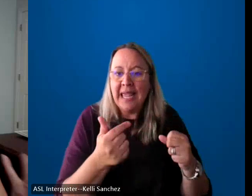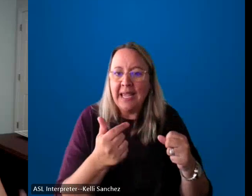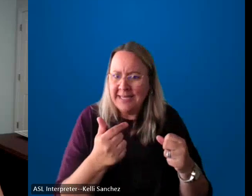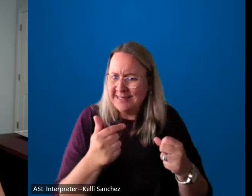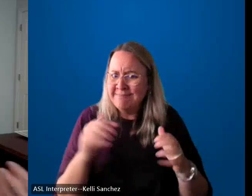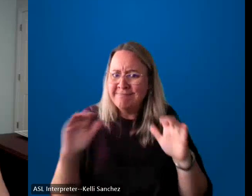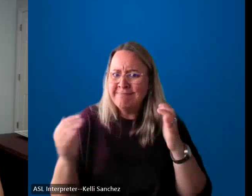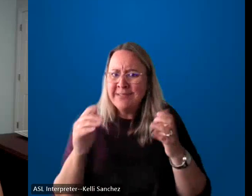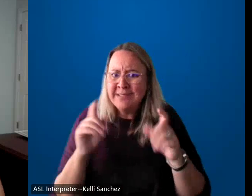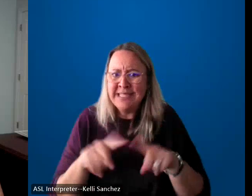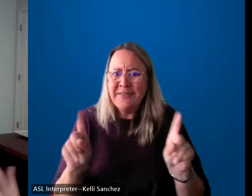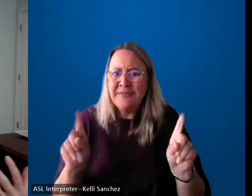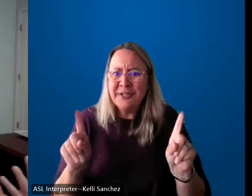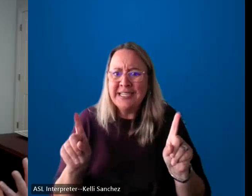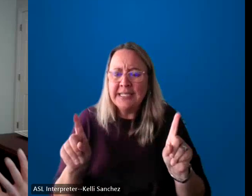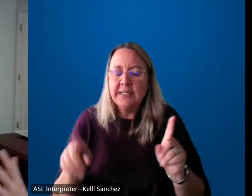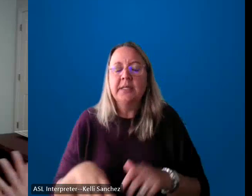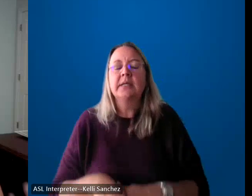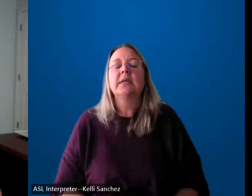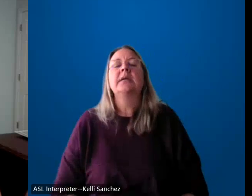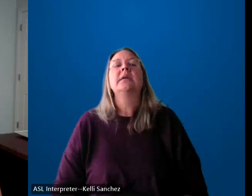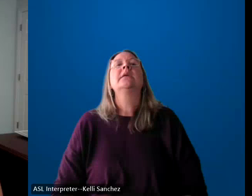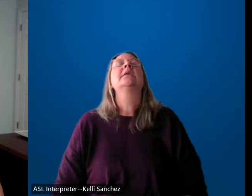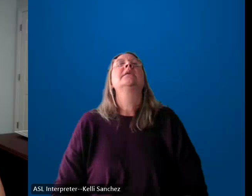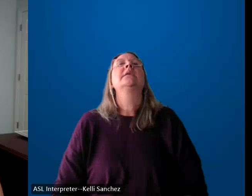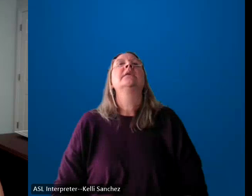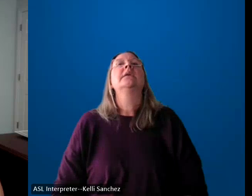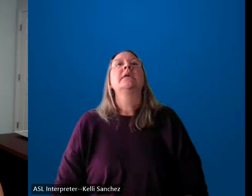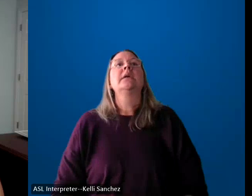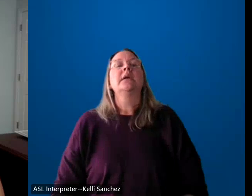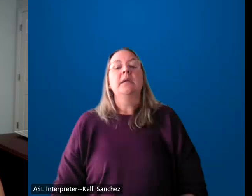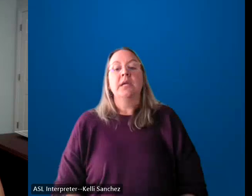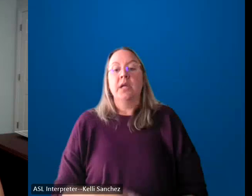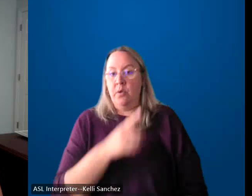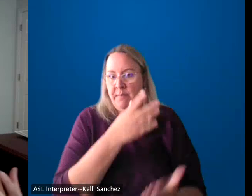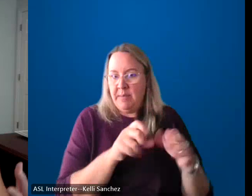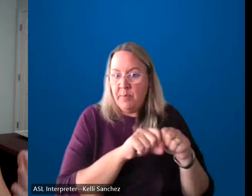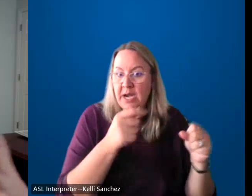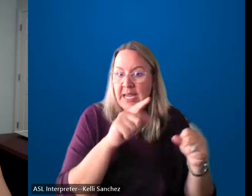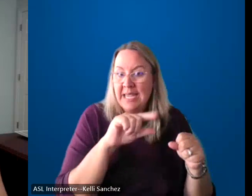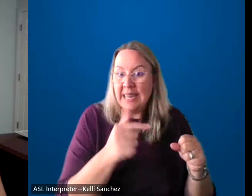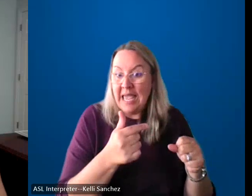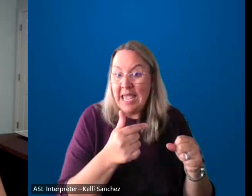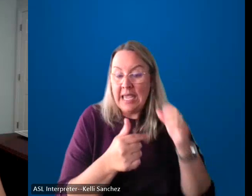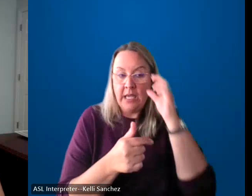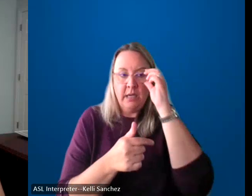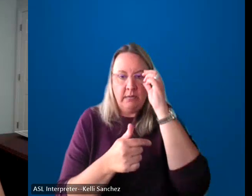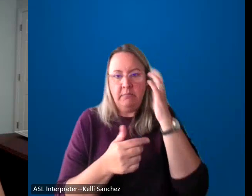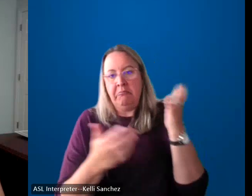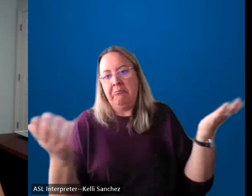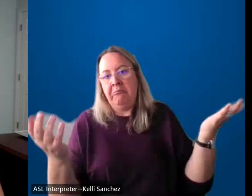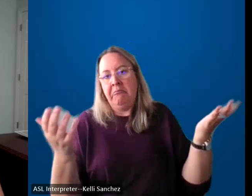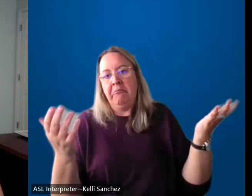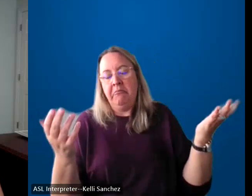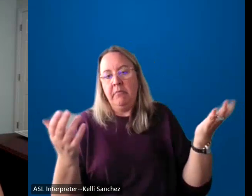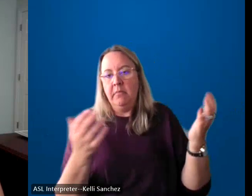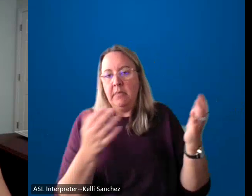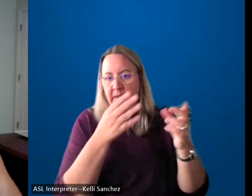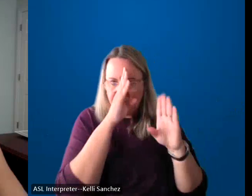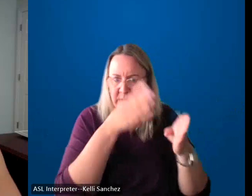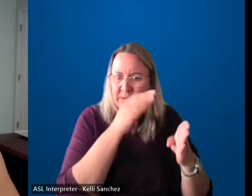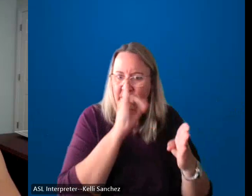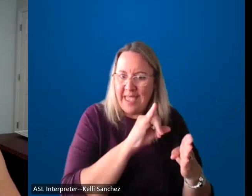as someone with a broken leg who has co-occurring, other health conditions. Whereas people with substance use disorder, because it is